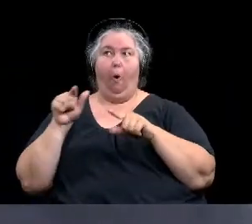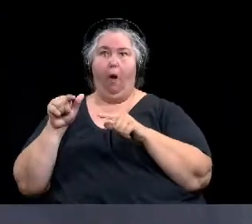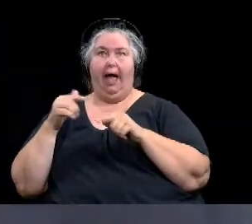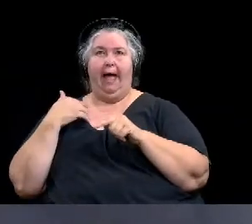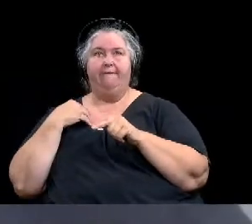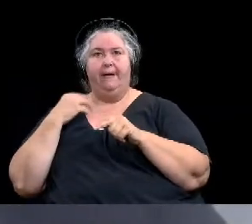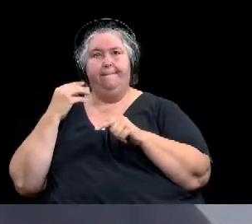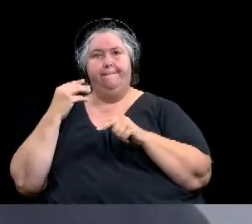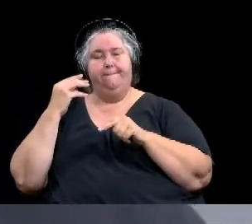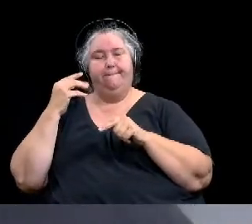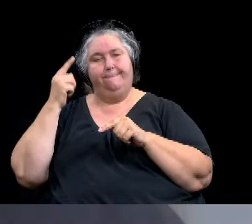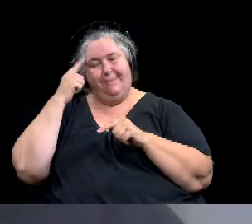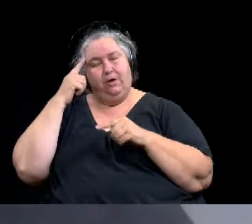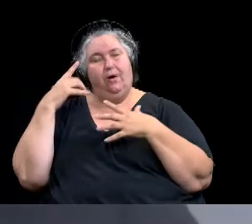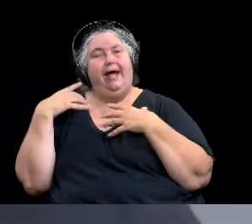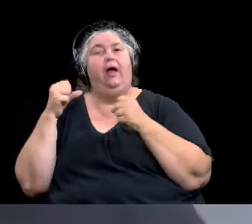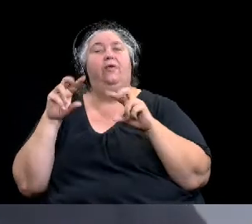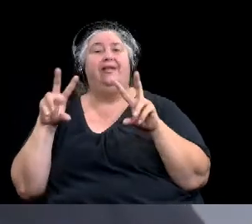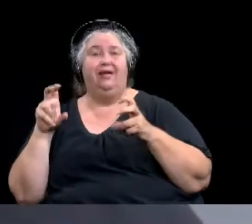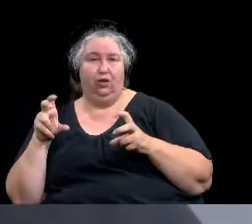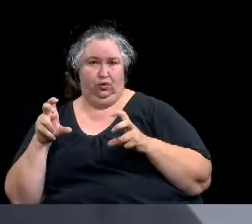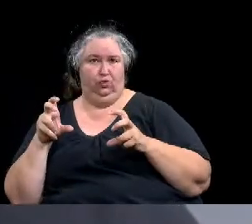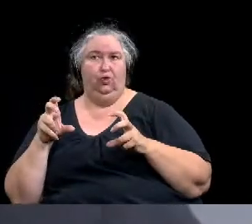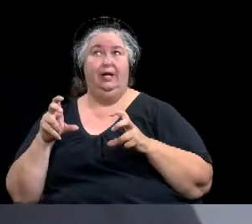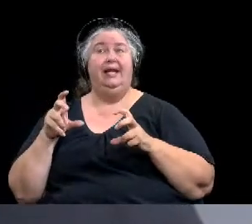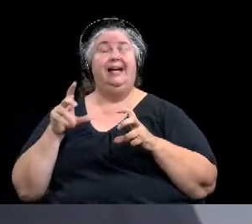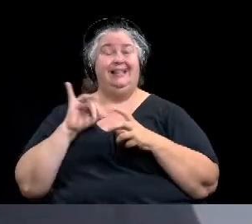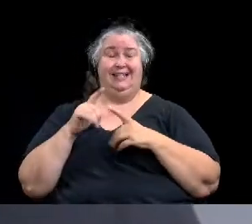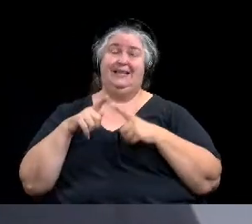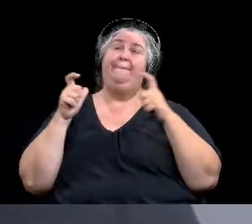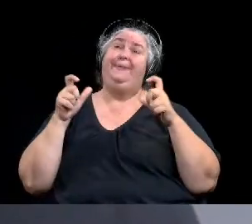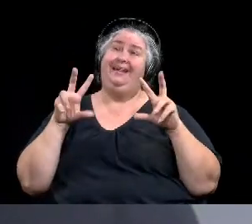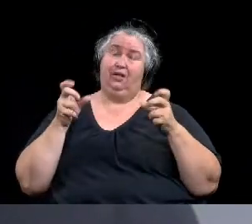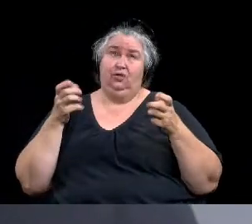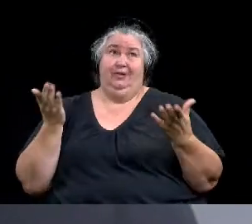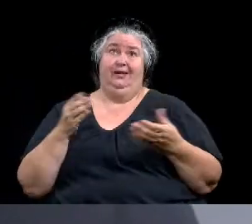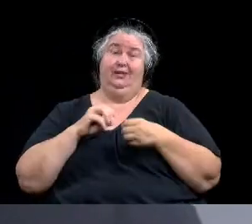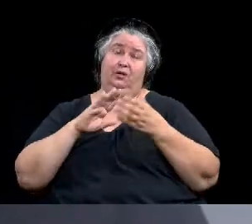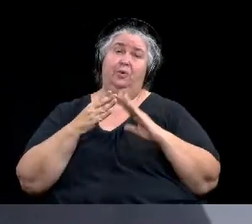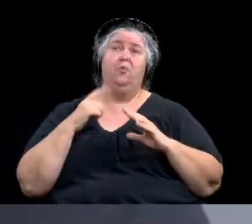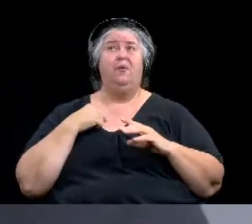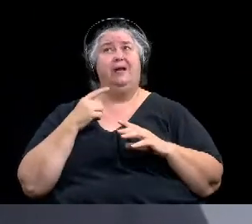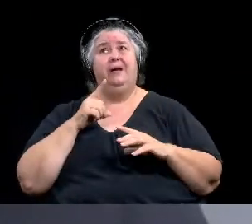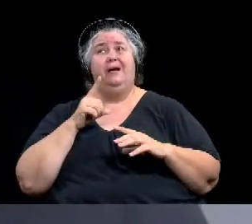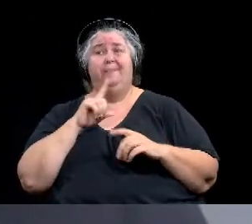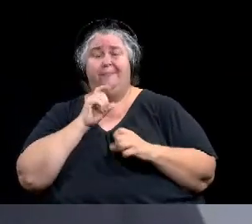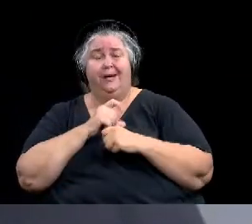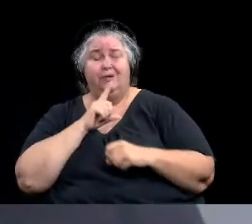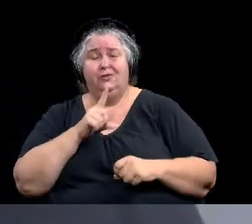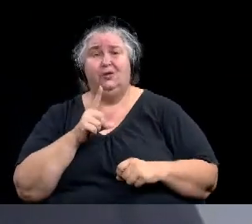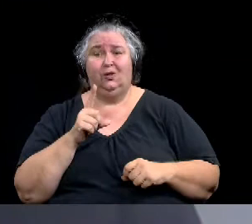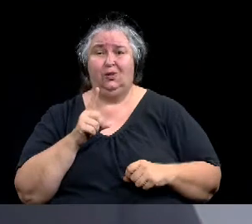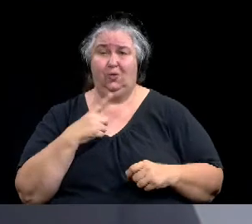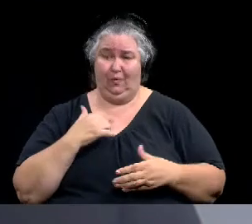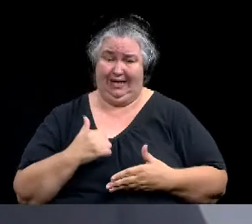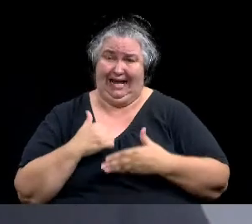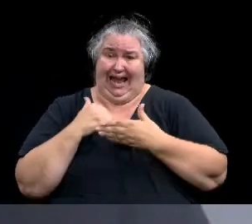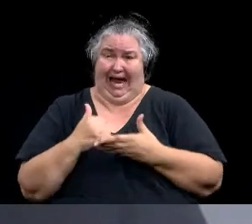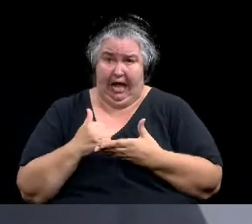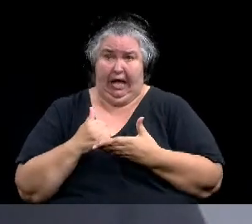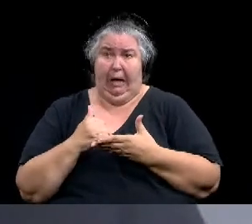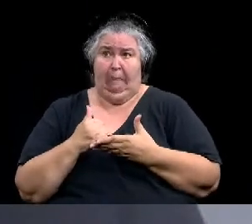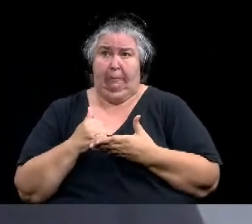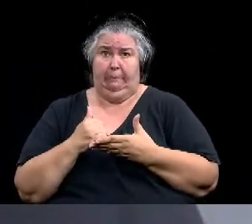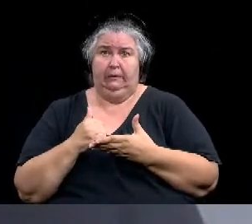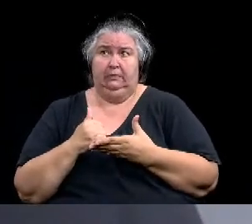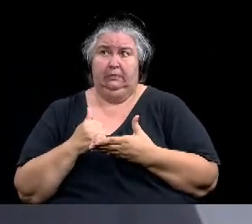around in our community. And mental health is a big issue in this community anyway. We want to be leaders in how we handle